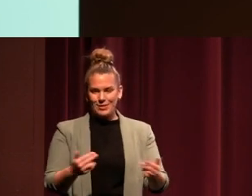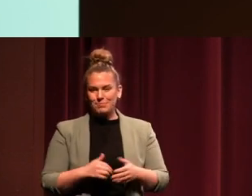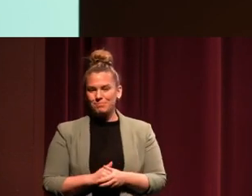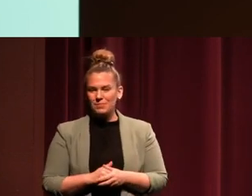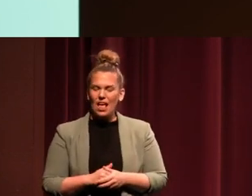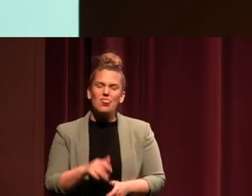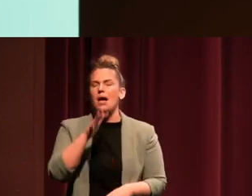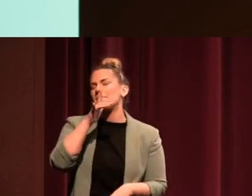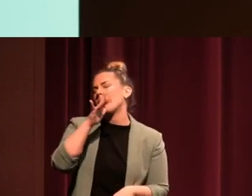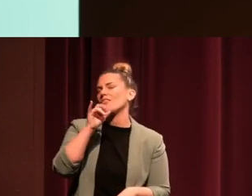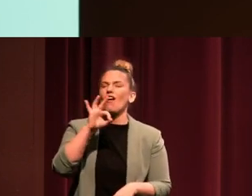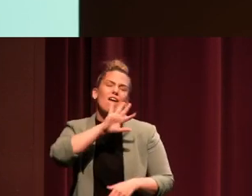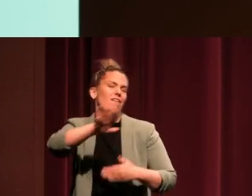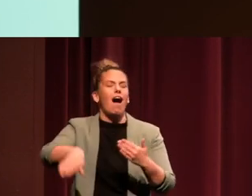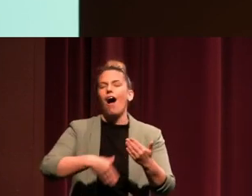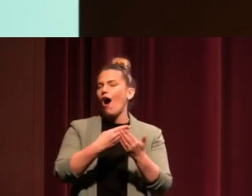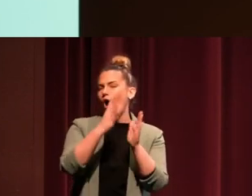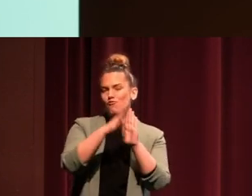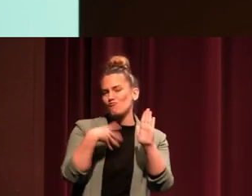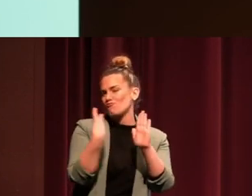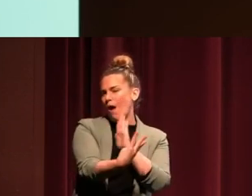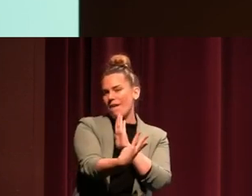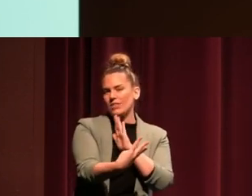the mother of all graphs.